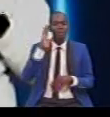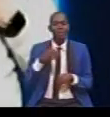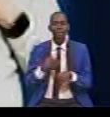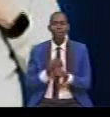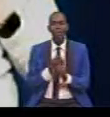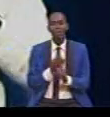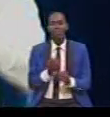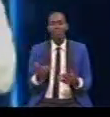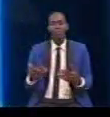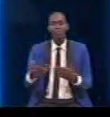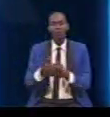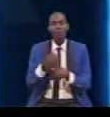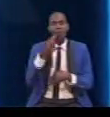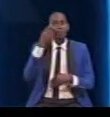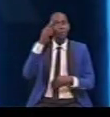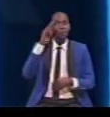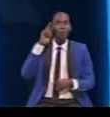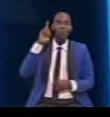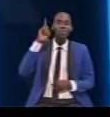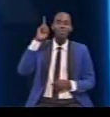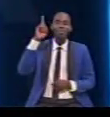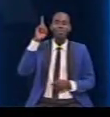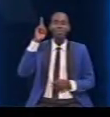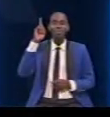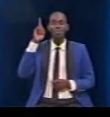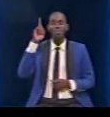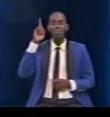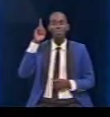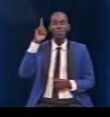make room for You.